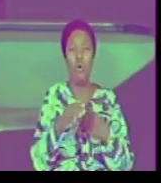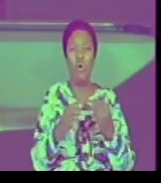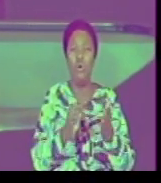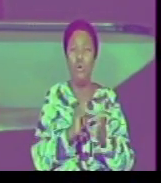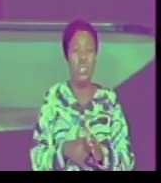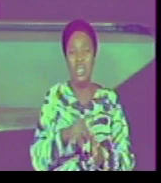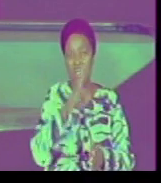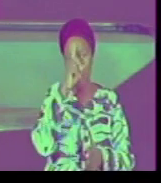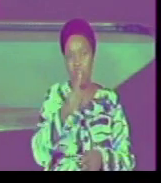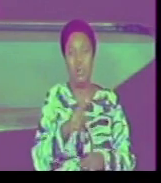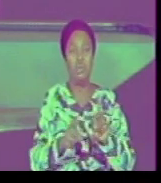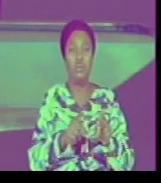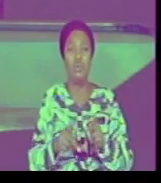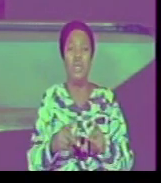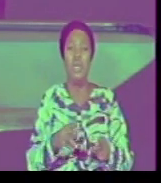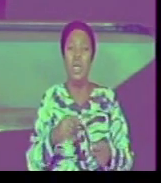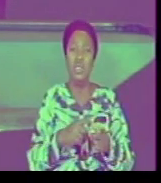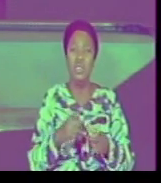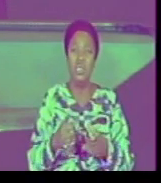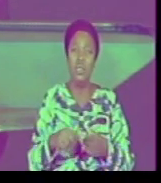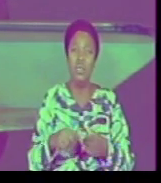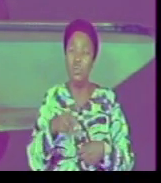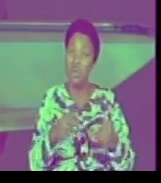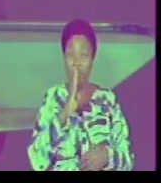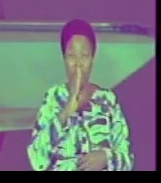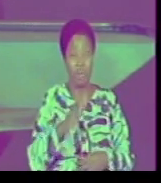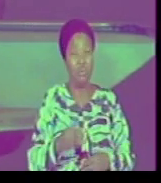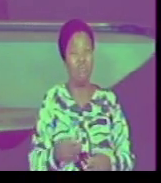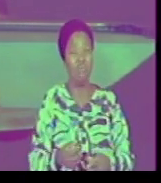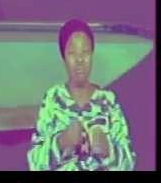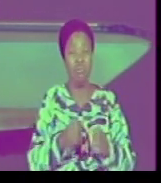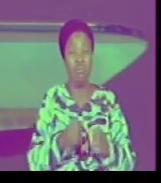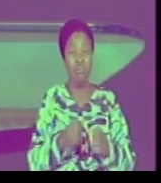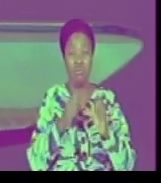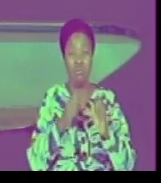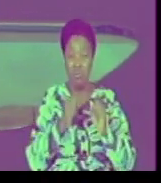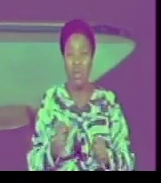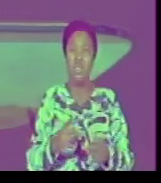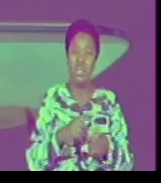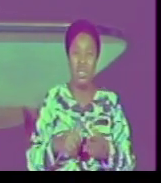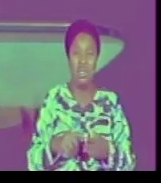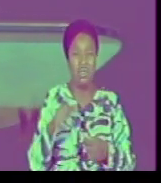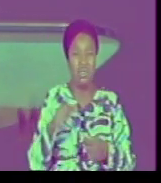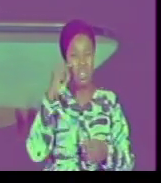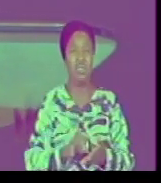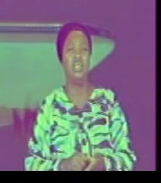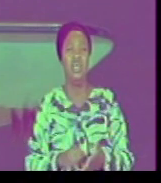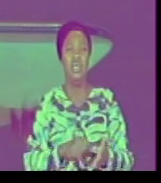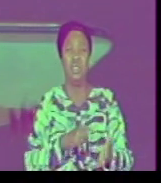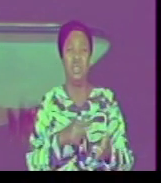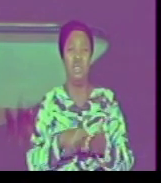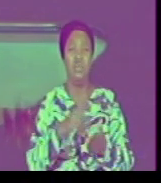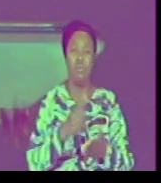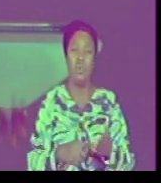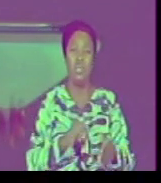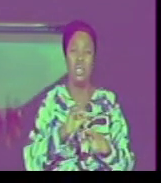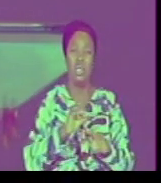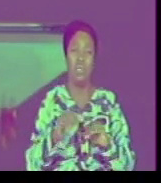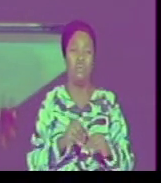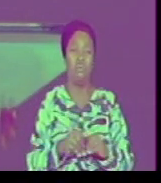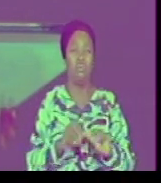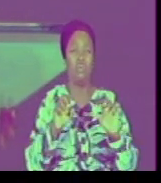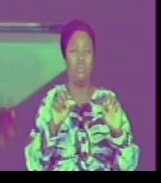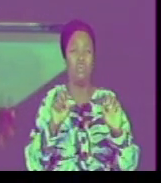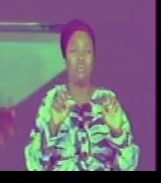forceful, I'm powerful, and this is what I can do. Silas, can I speak to you? Let not